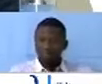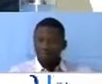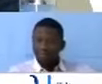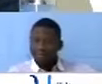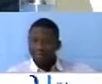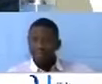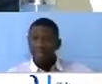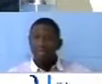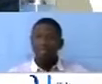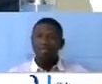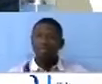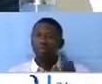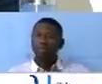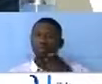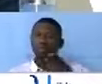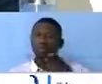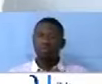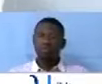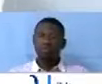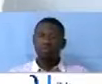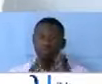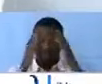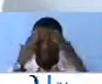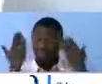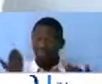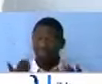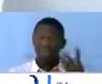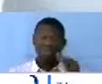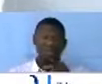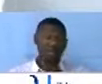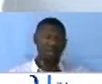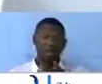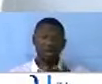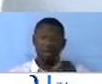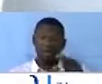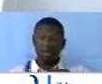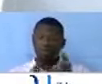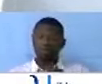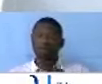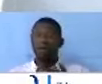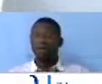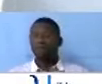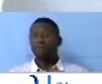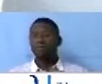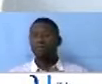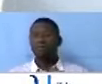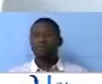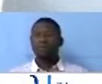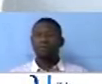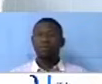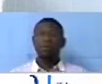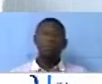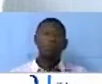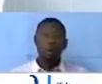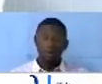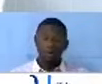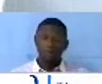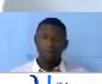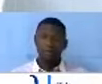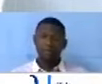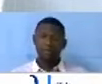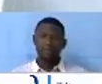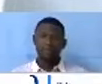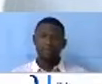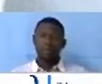don't even know that there was a report. Xam won sax ne amna report bu fa nekkon. Reason being, li taxone moy I was arrested